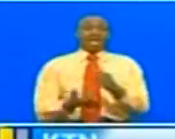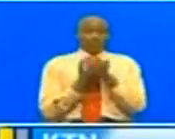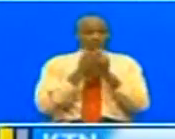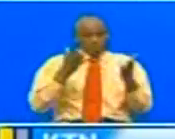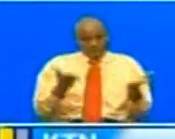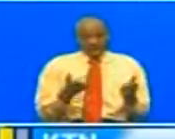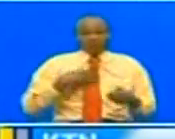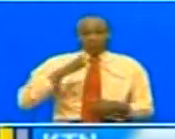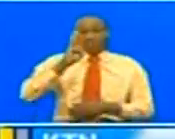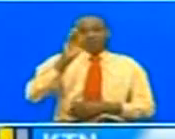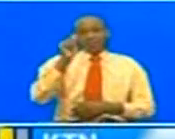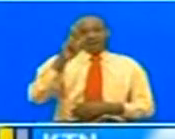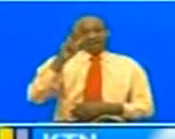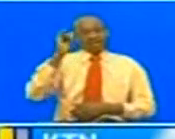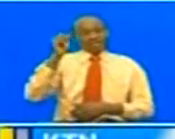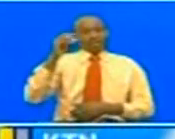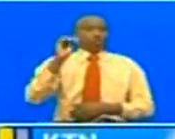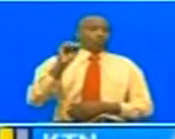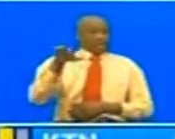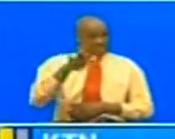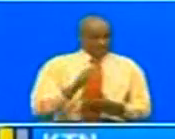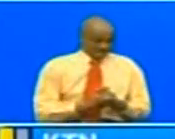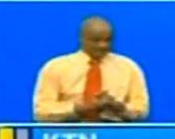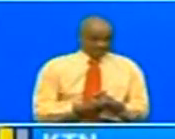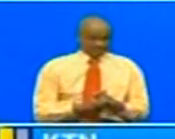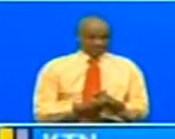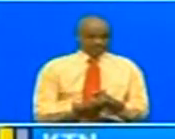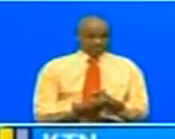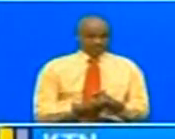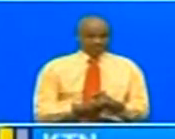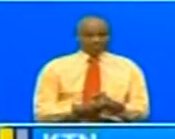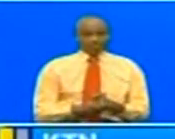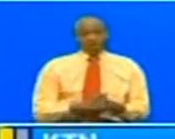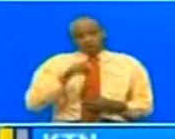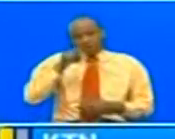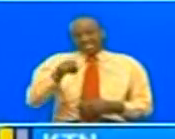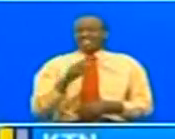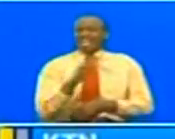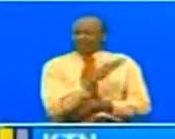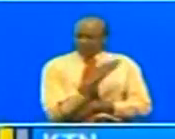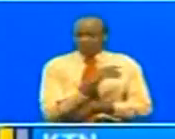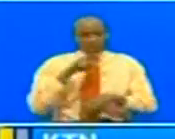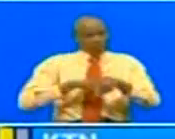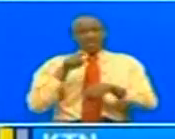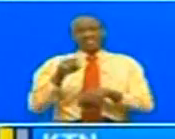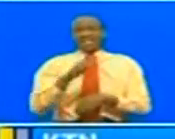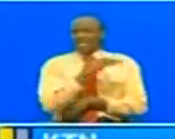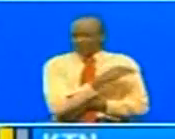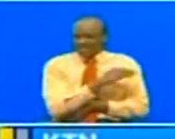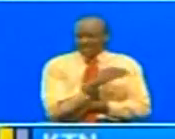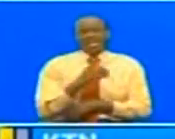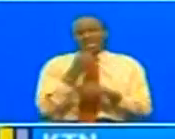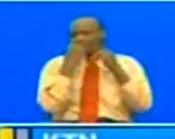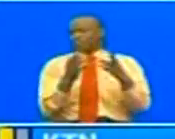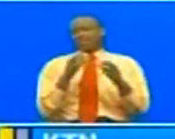They're the ones who were the first people to respond to the raid yesterday in the afternoon. By yesterday evening, there was still no